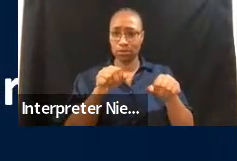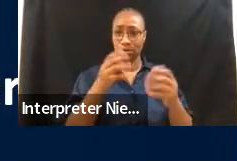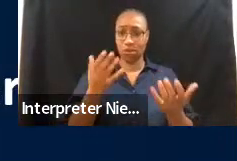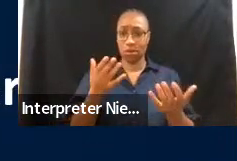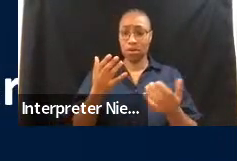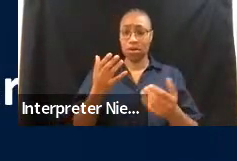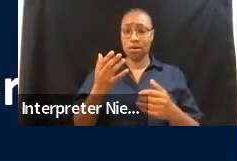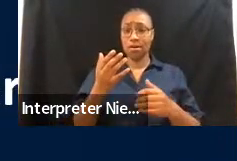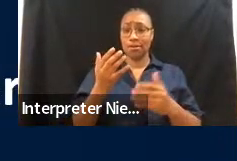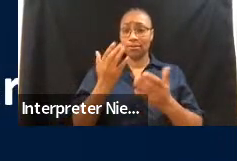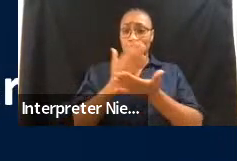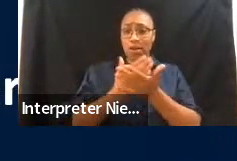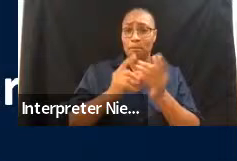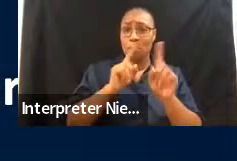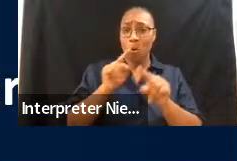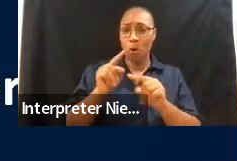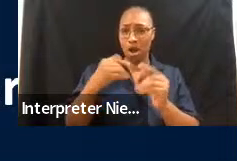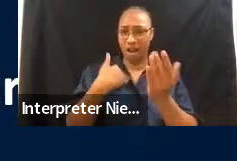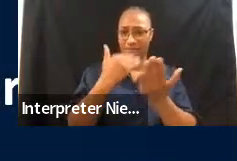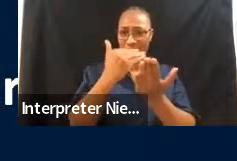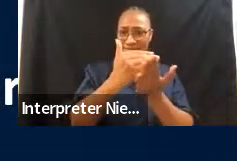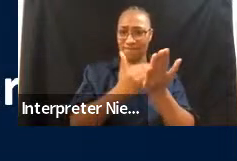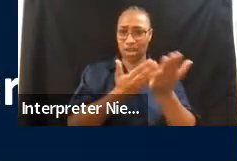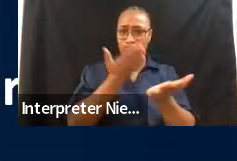website at